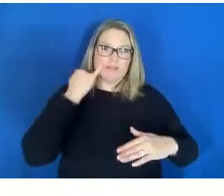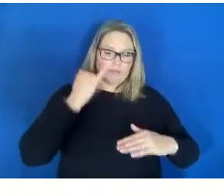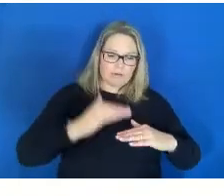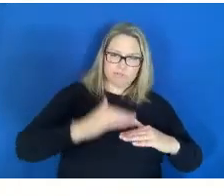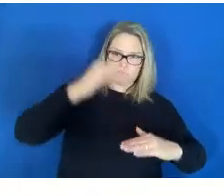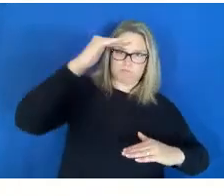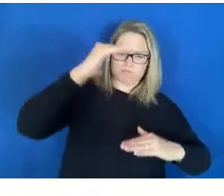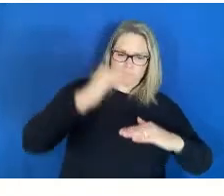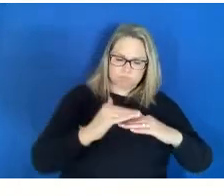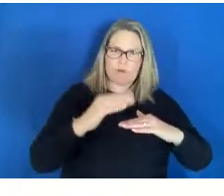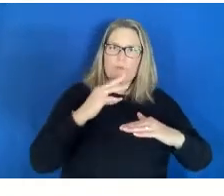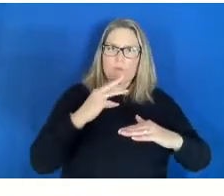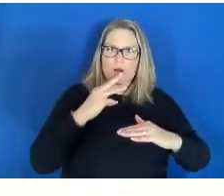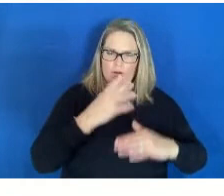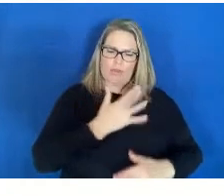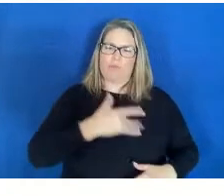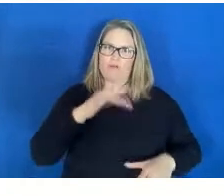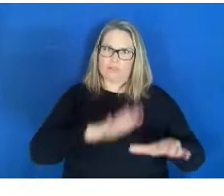And next slide.